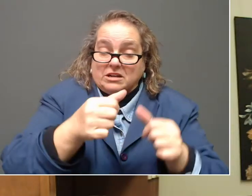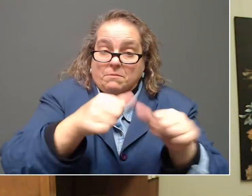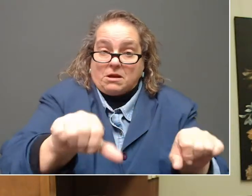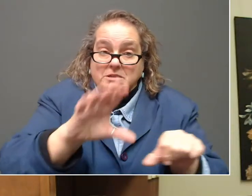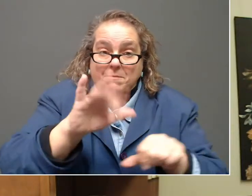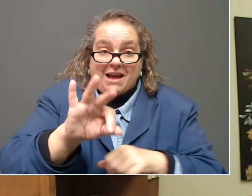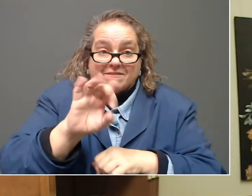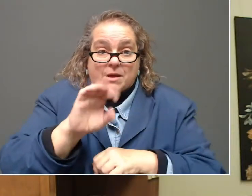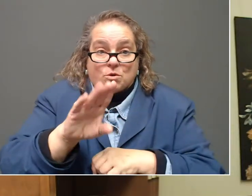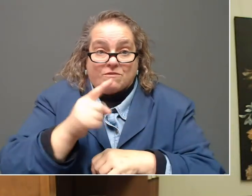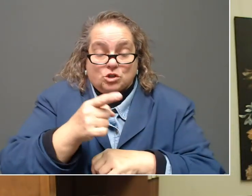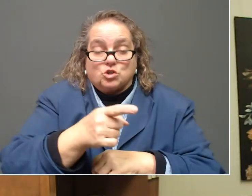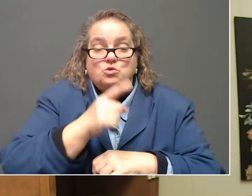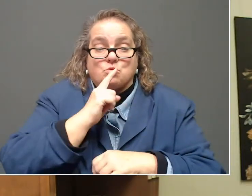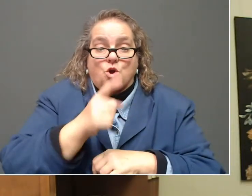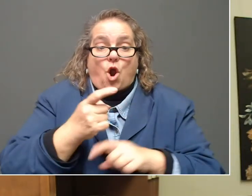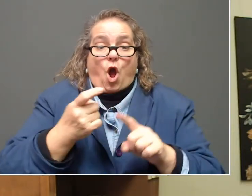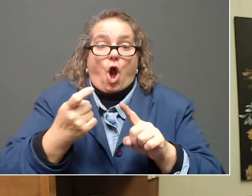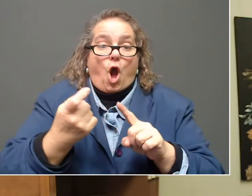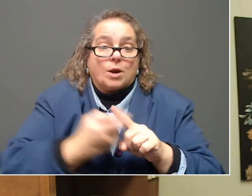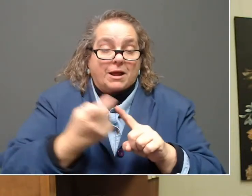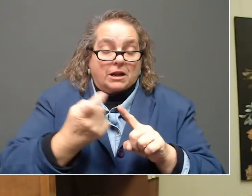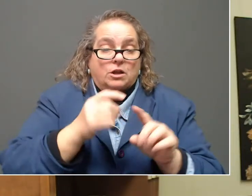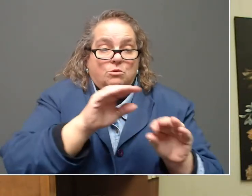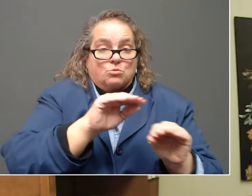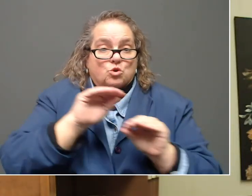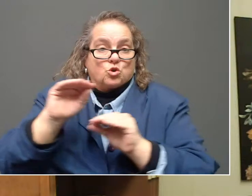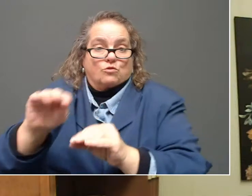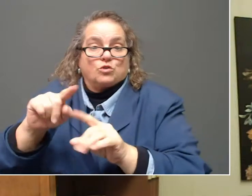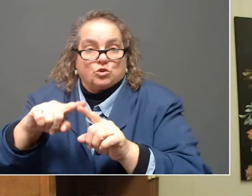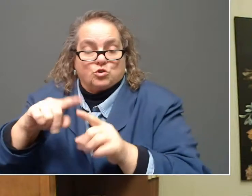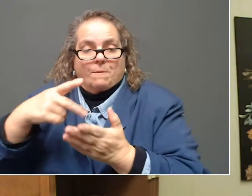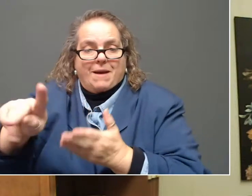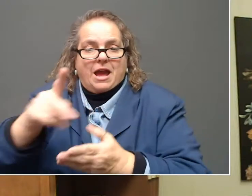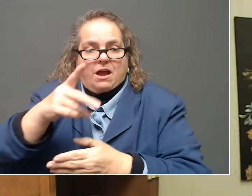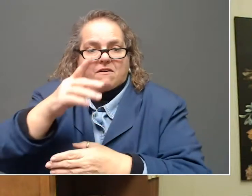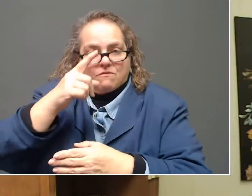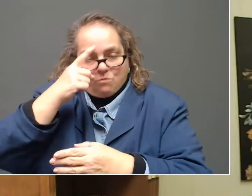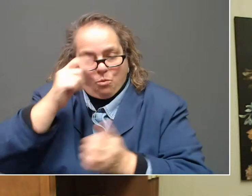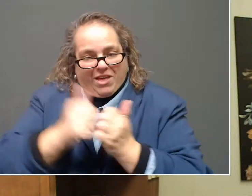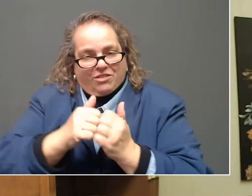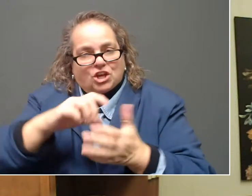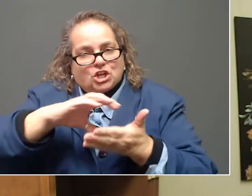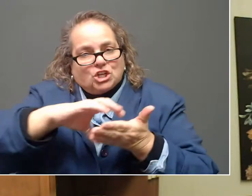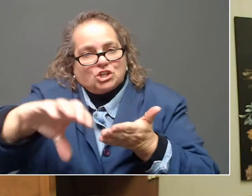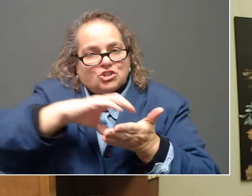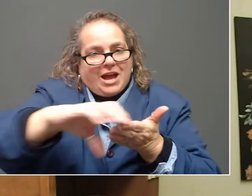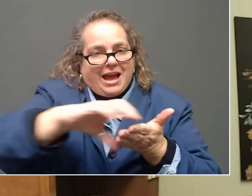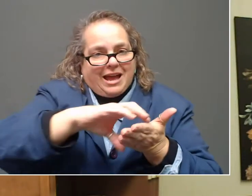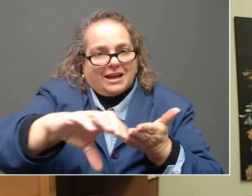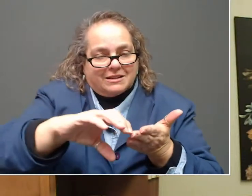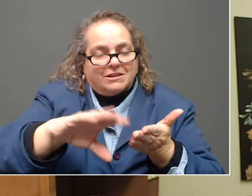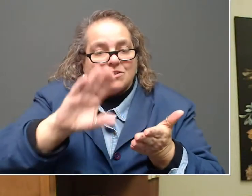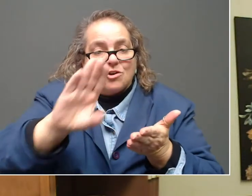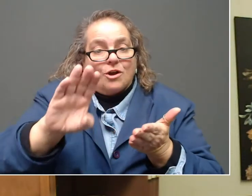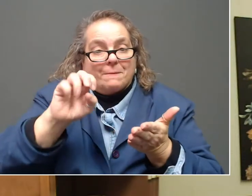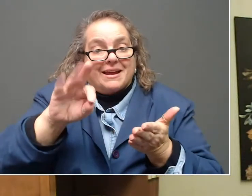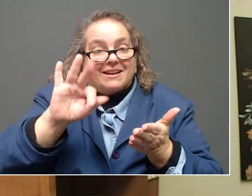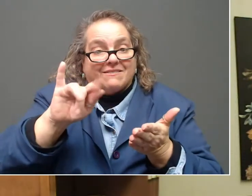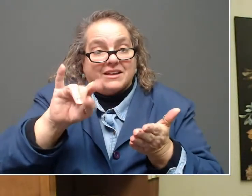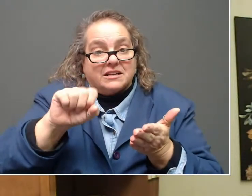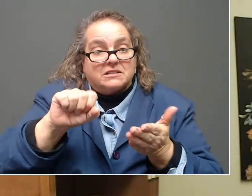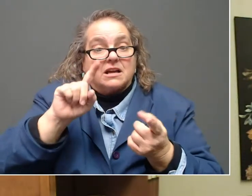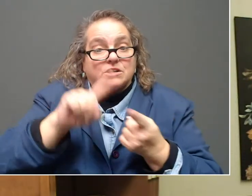of your claim, which should show the update once it is done. I'm going to talk again quickly about the Bank of America